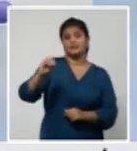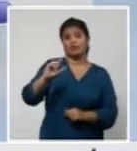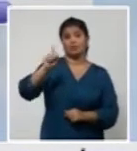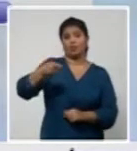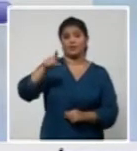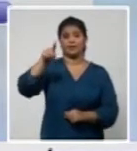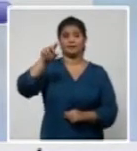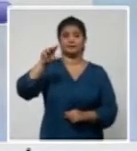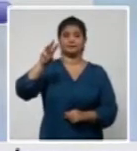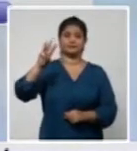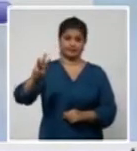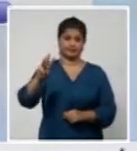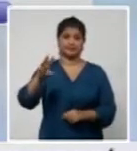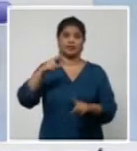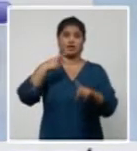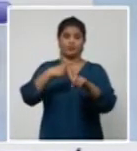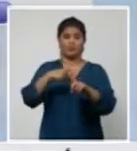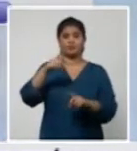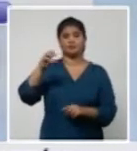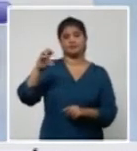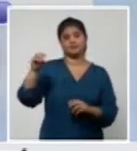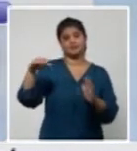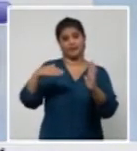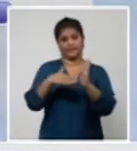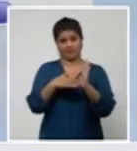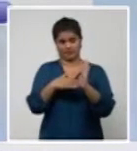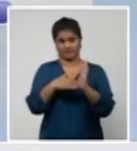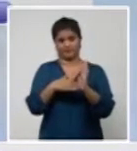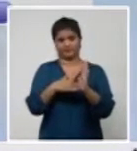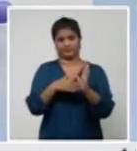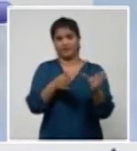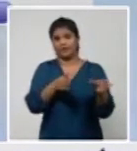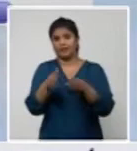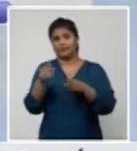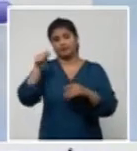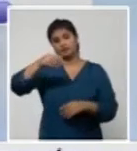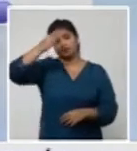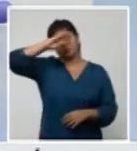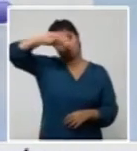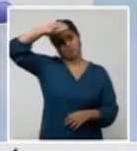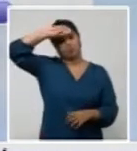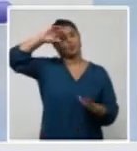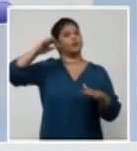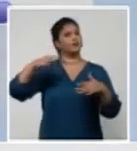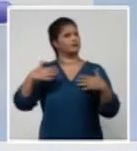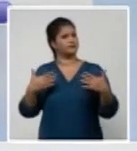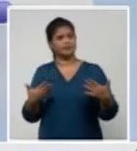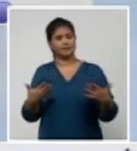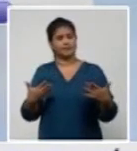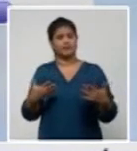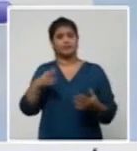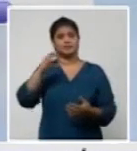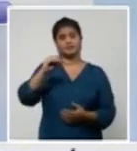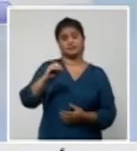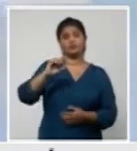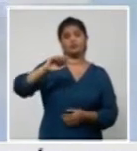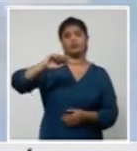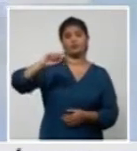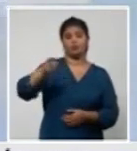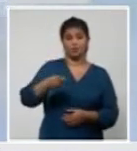inhabitants. With the positive case yesterday in Villa Clara, this province now has a rate of